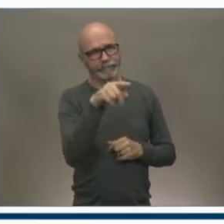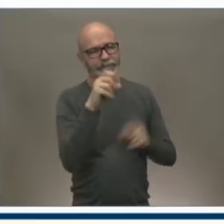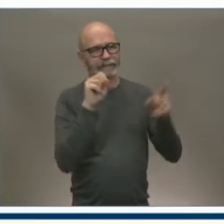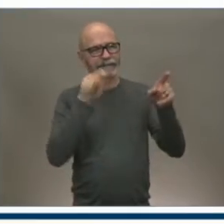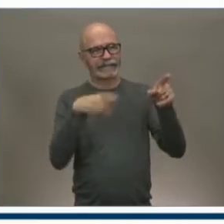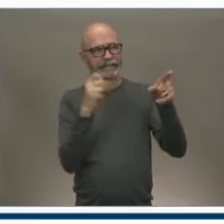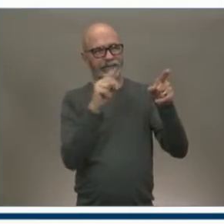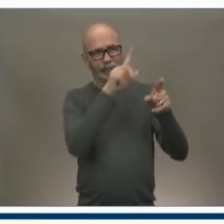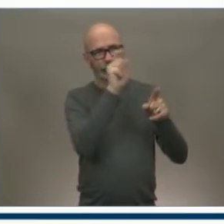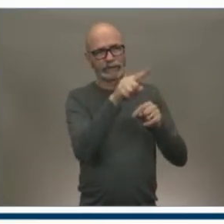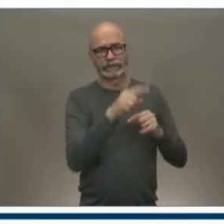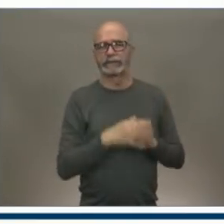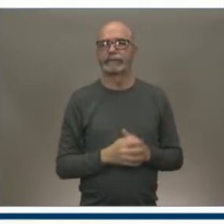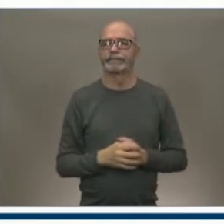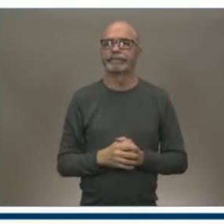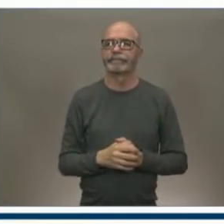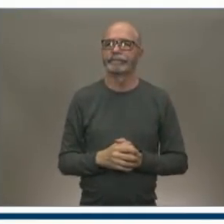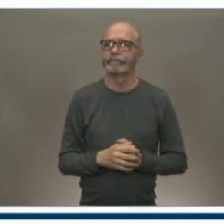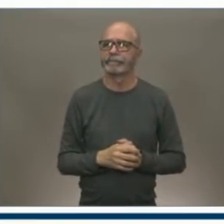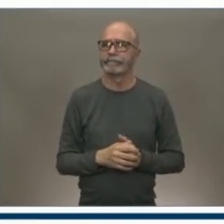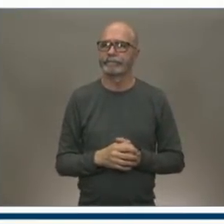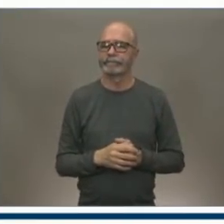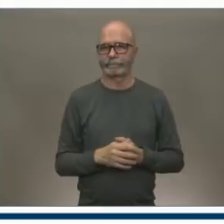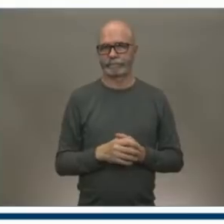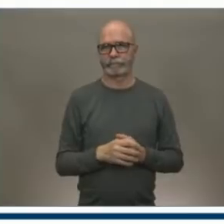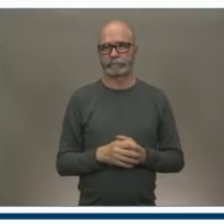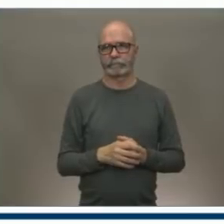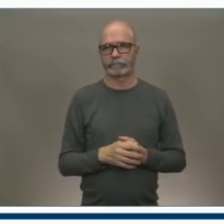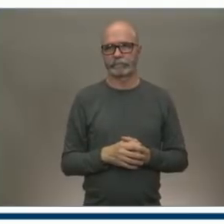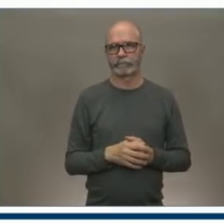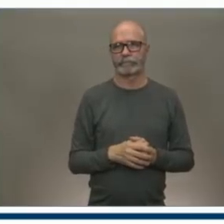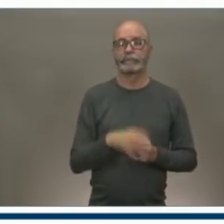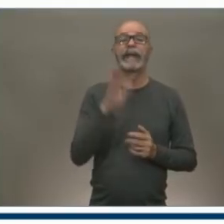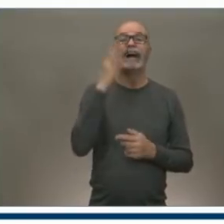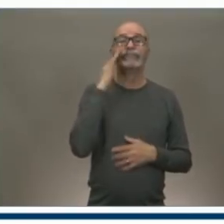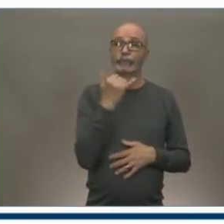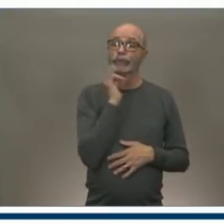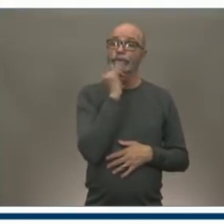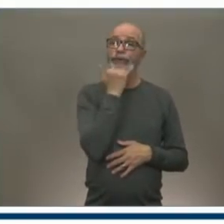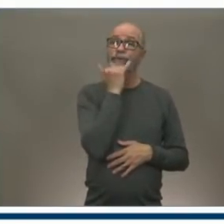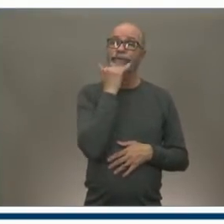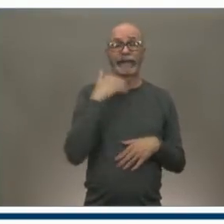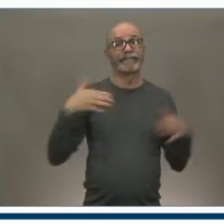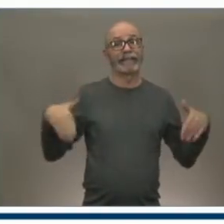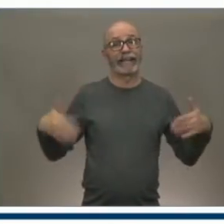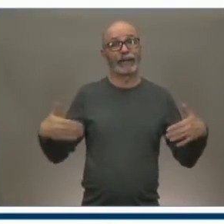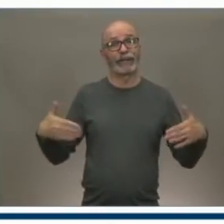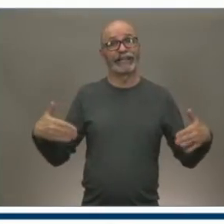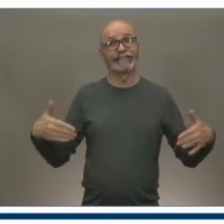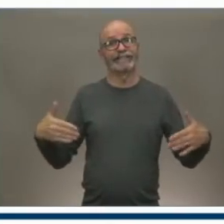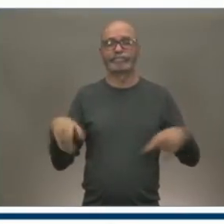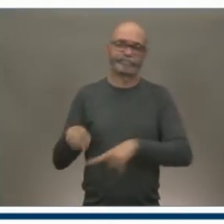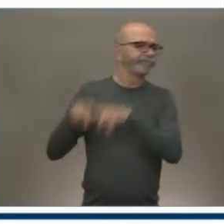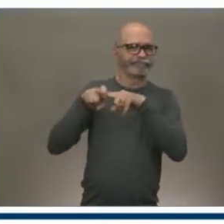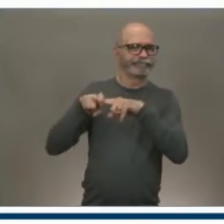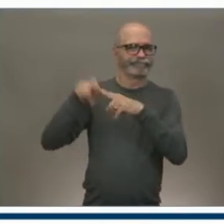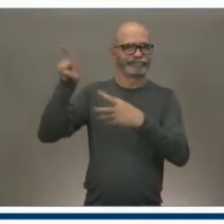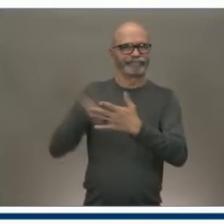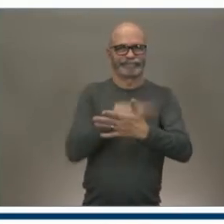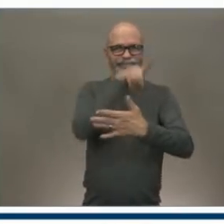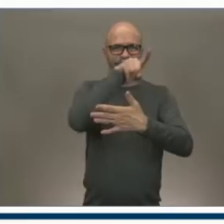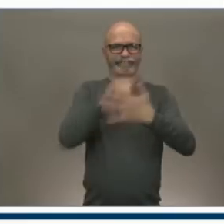one's surprise, that the ferry service to Yarmouth would be canceled and because of the continuing